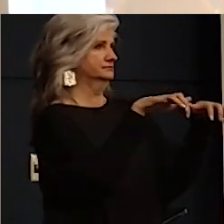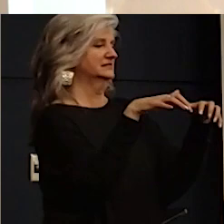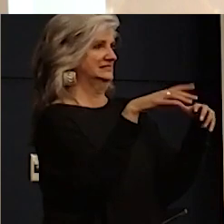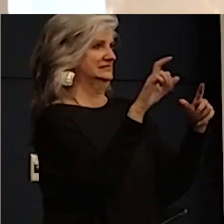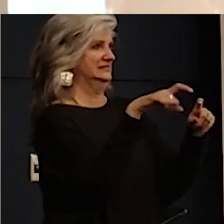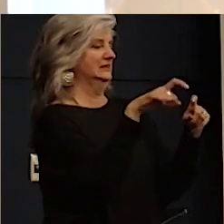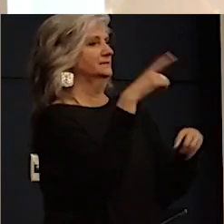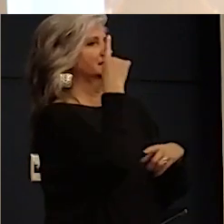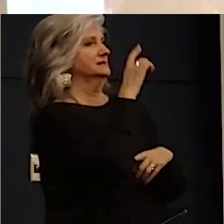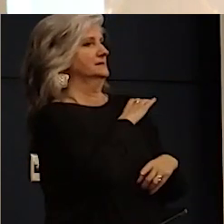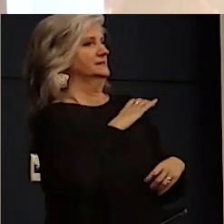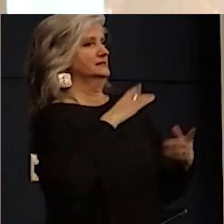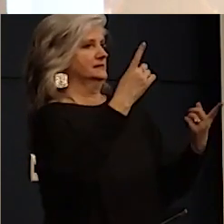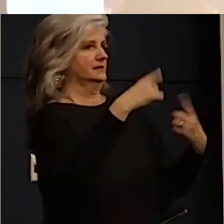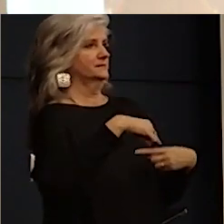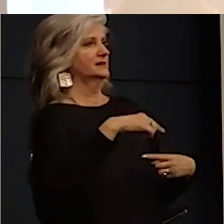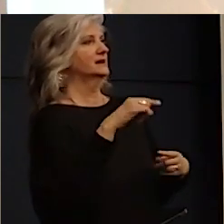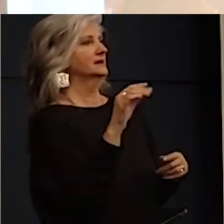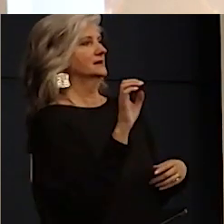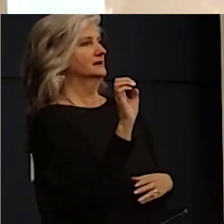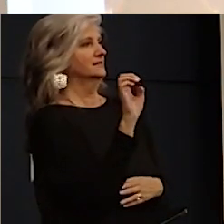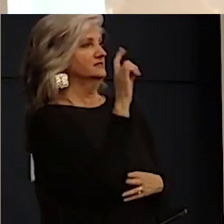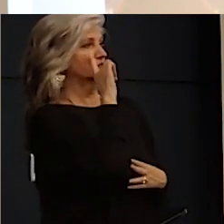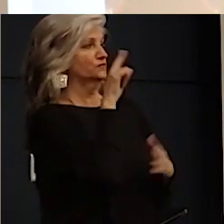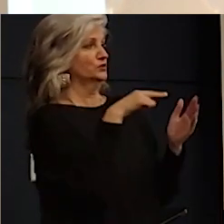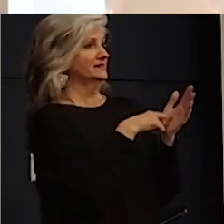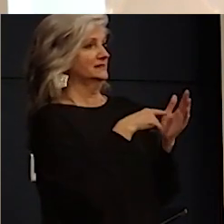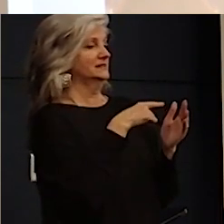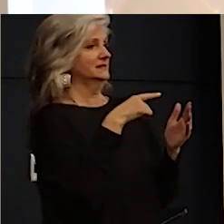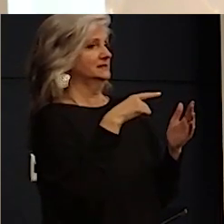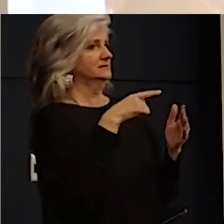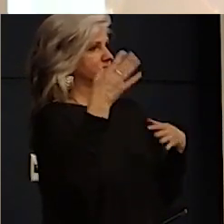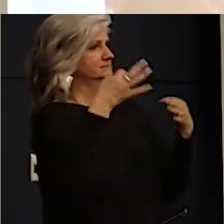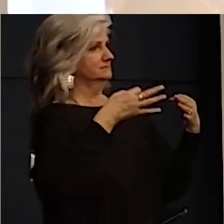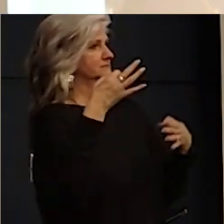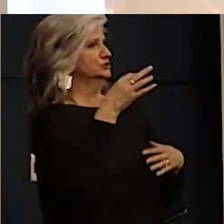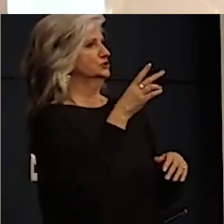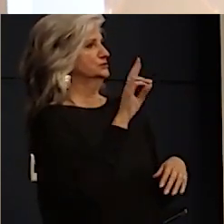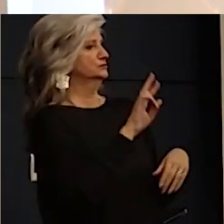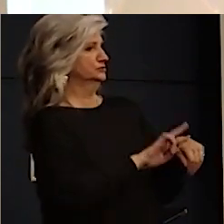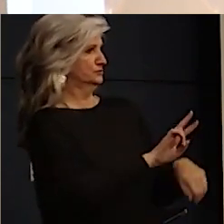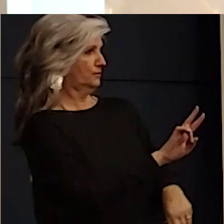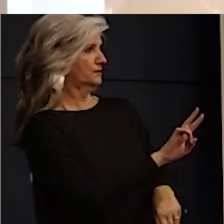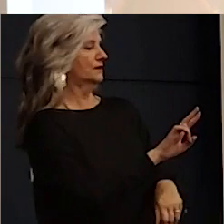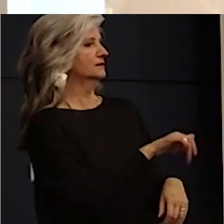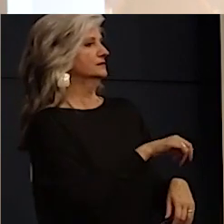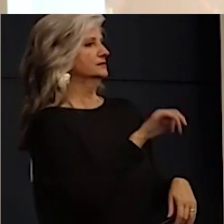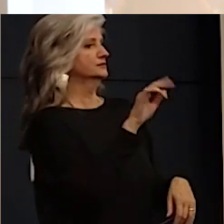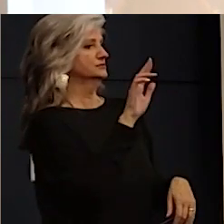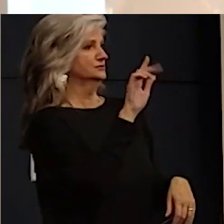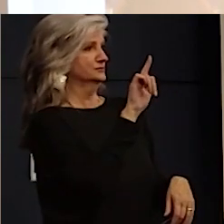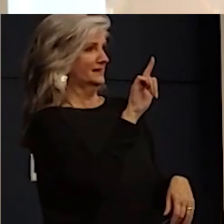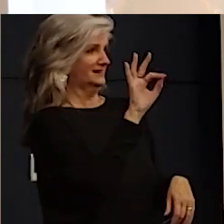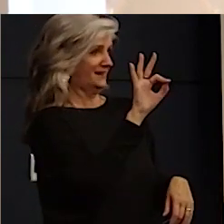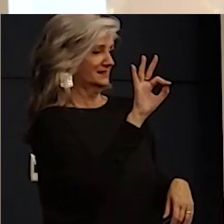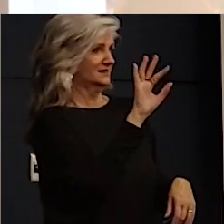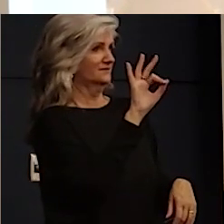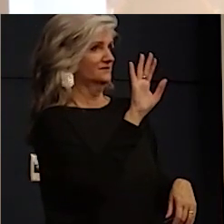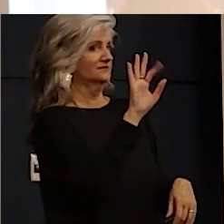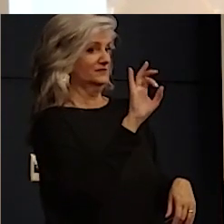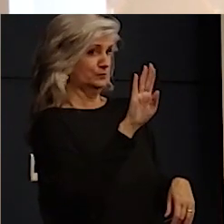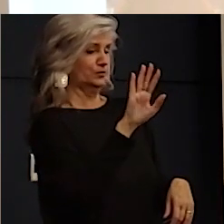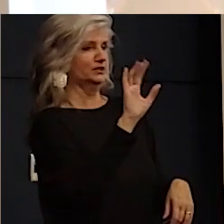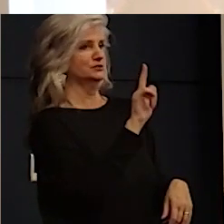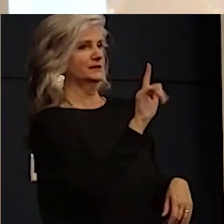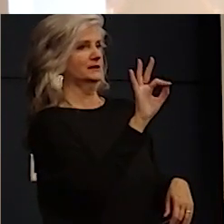down to Evansville for these hearings. One hearing is going to be at 2 p.m. on that Thursday, the 29th of February.